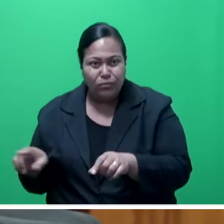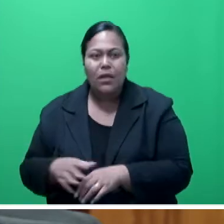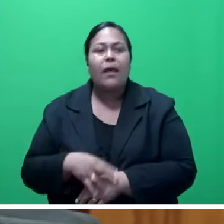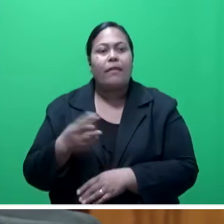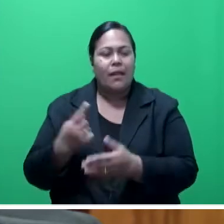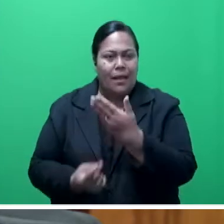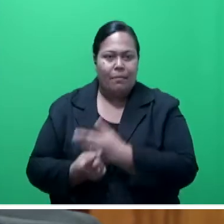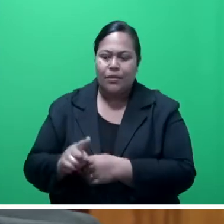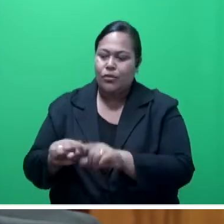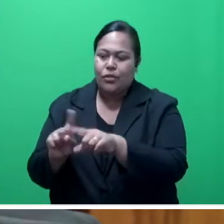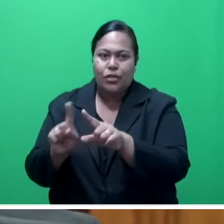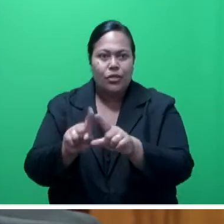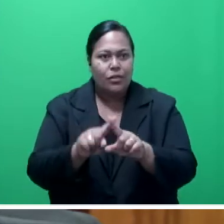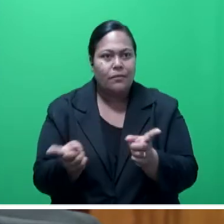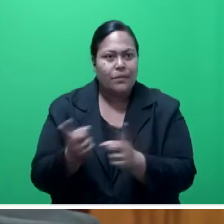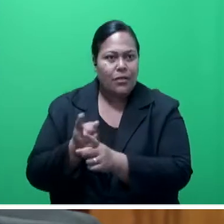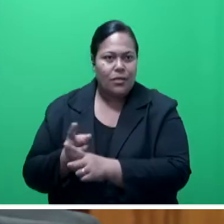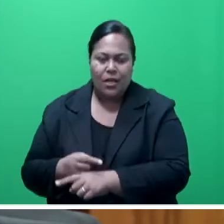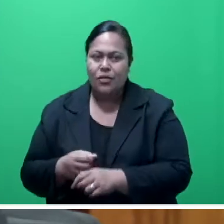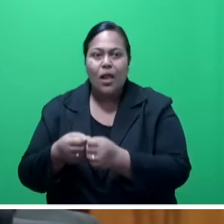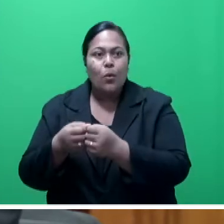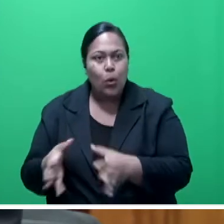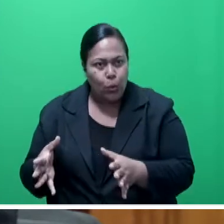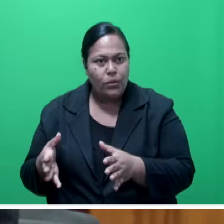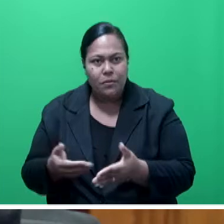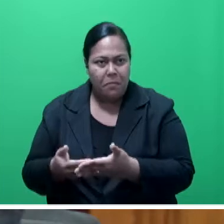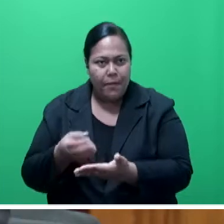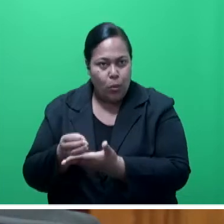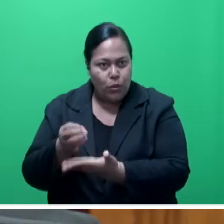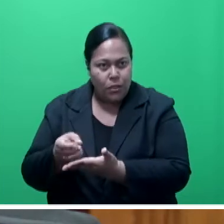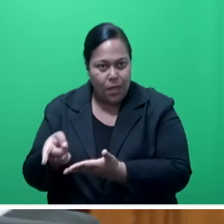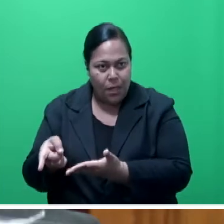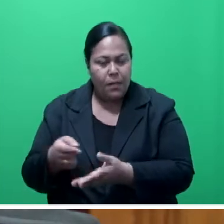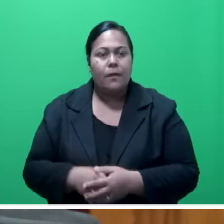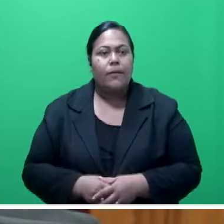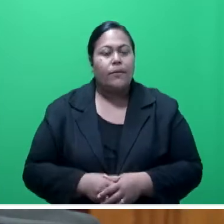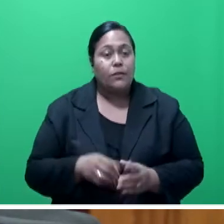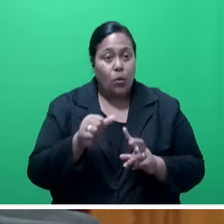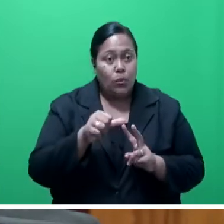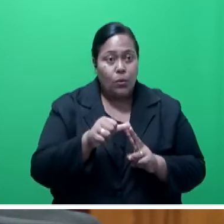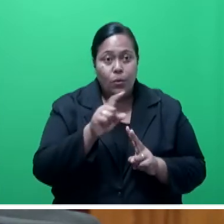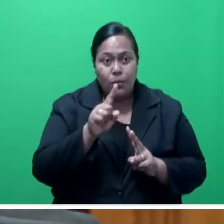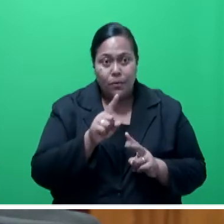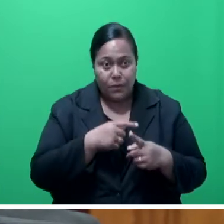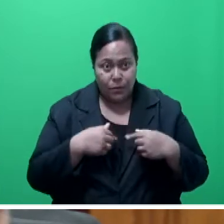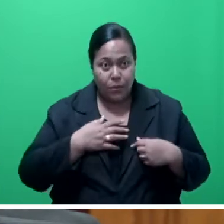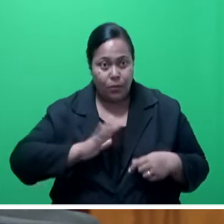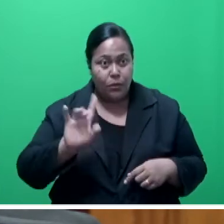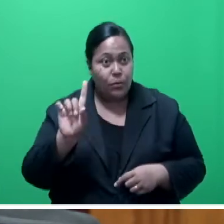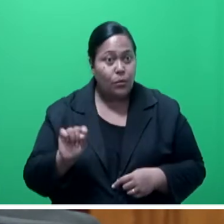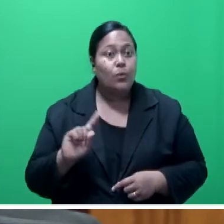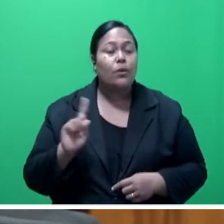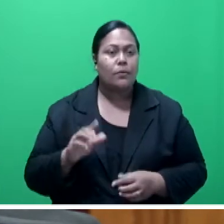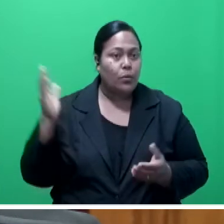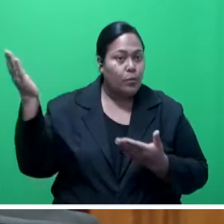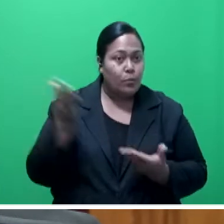time, and therefore they lose the genetic material. So, Mr. Speaker, also what we would want to do is to bring